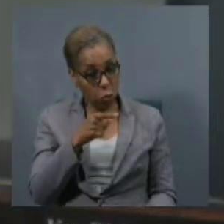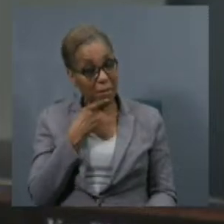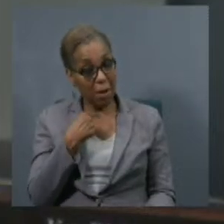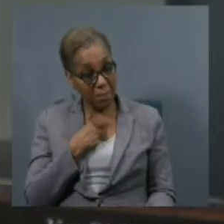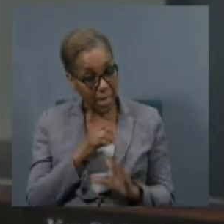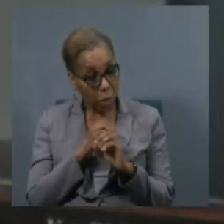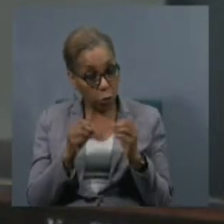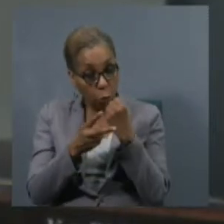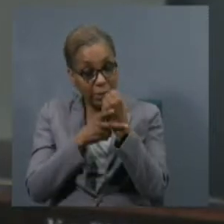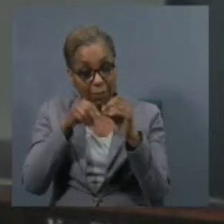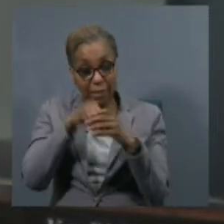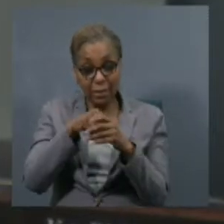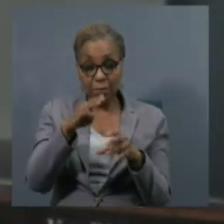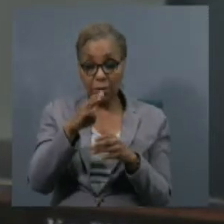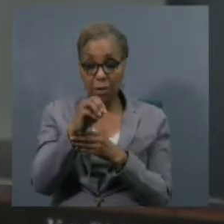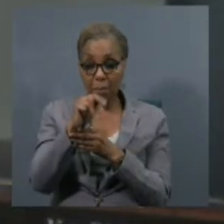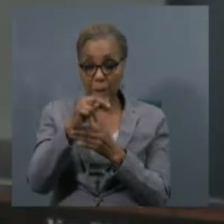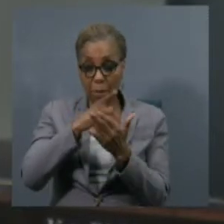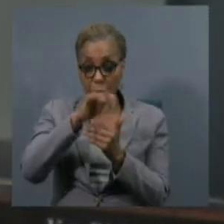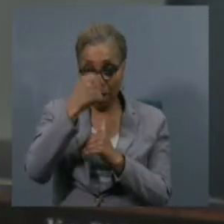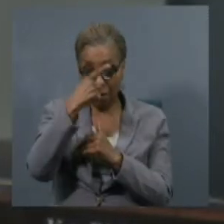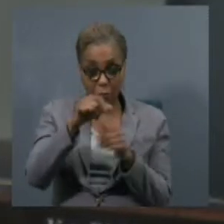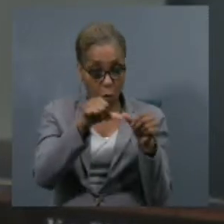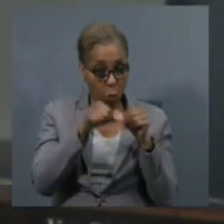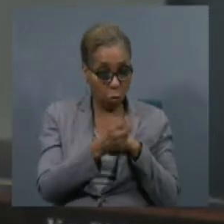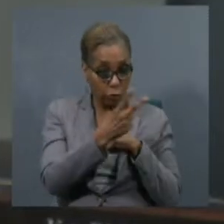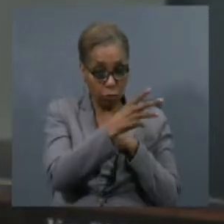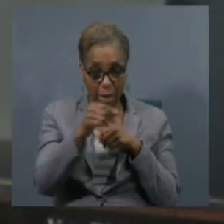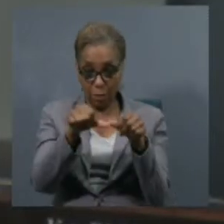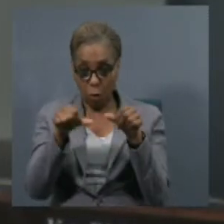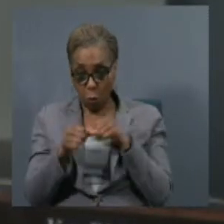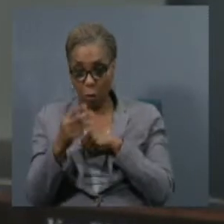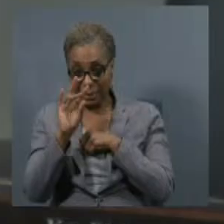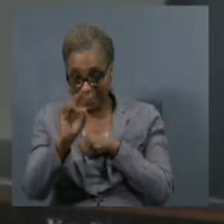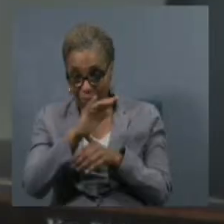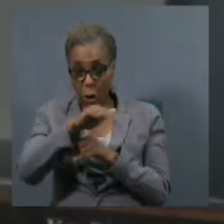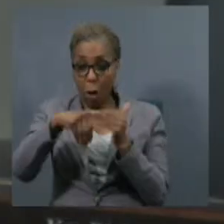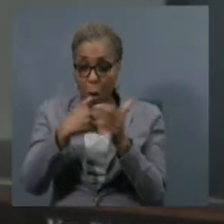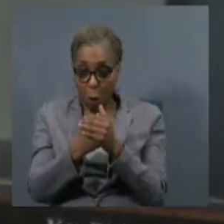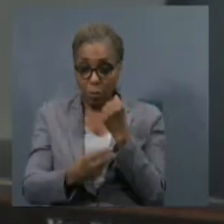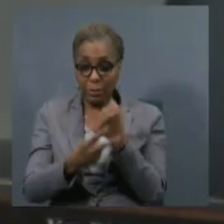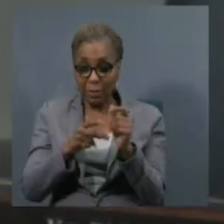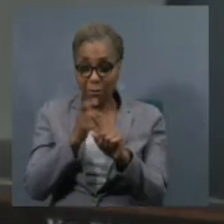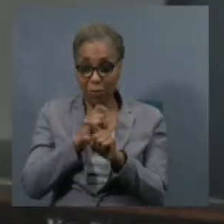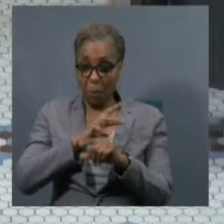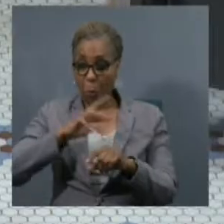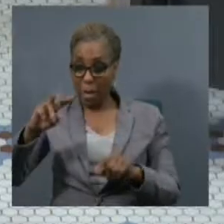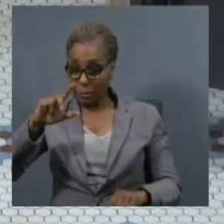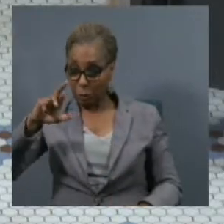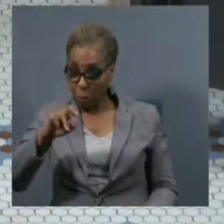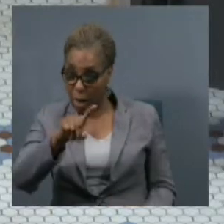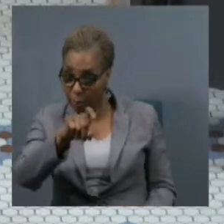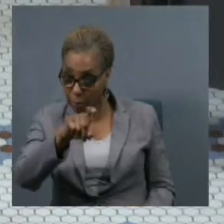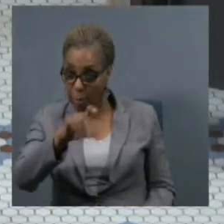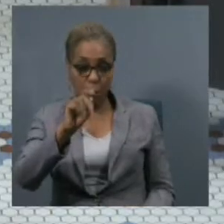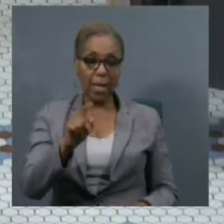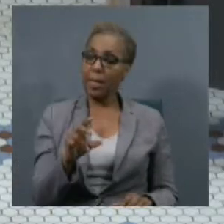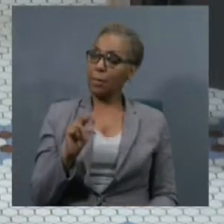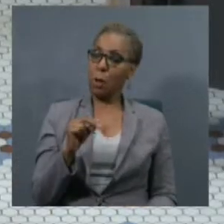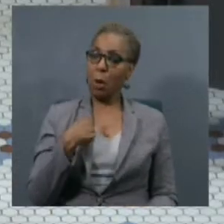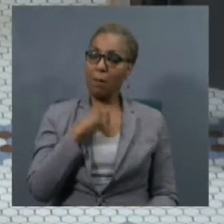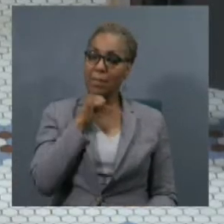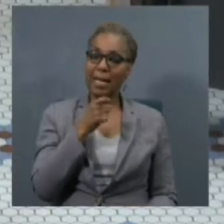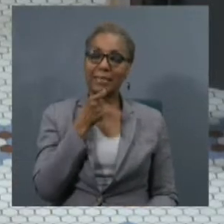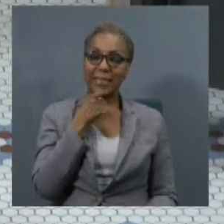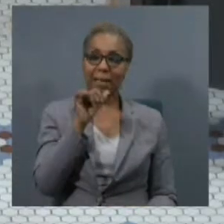in the bond projects for Ward 2 and 7? All the savings came from West Little Rock? No, I'm not saying that. We just